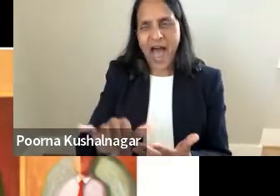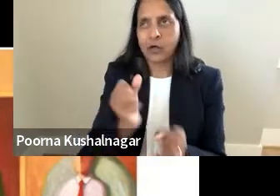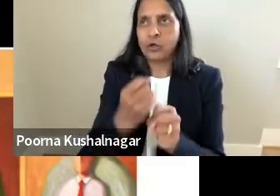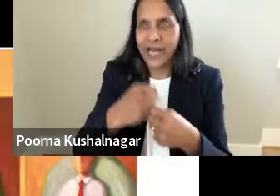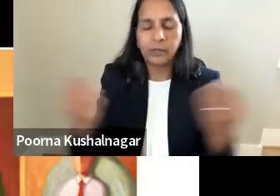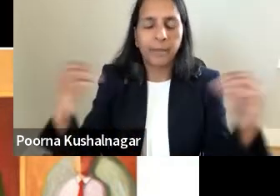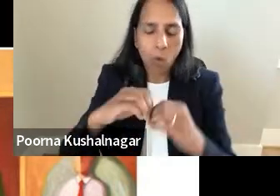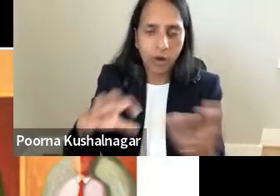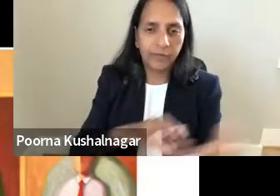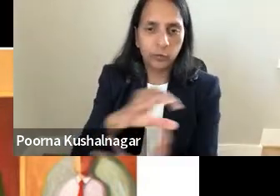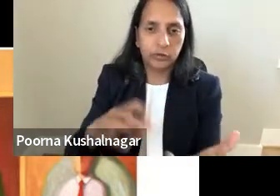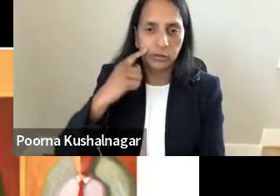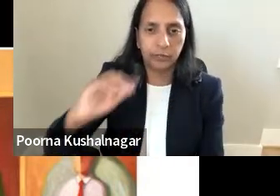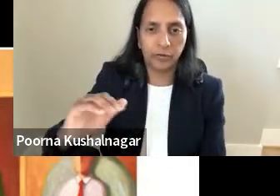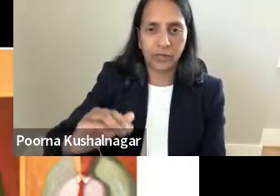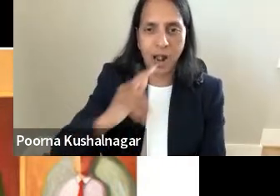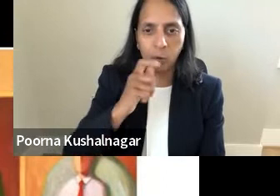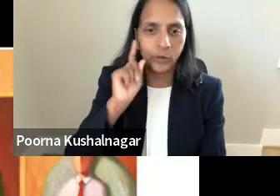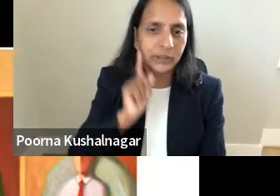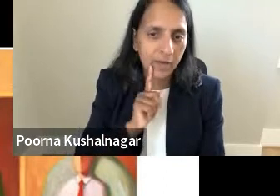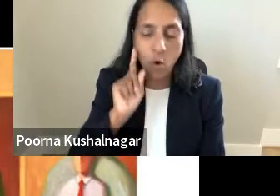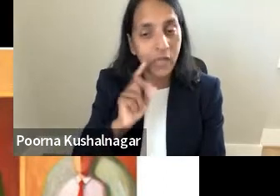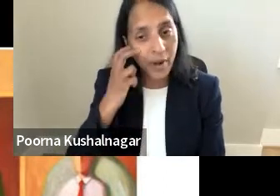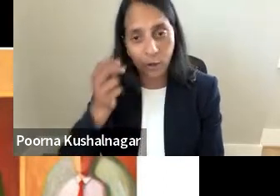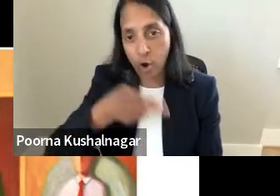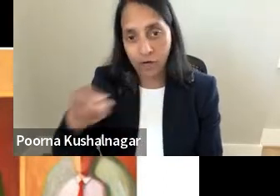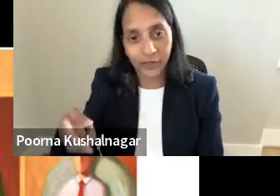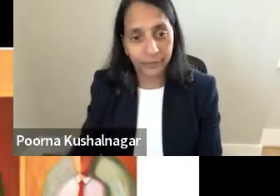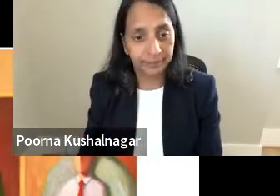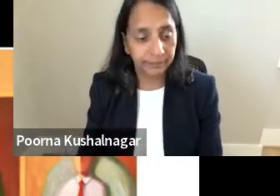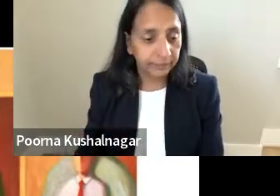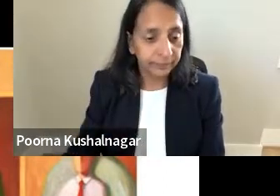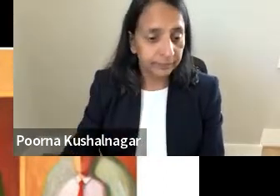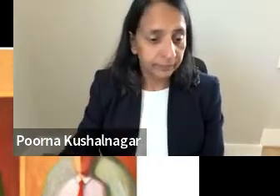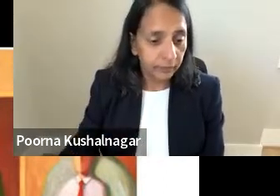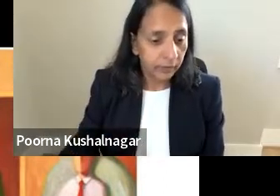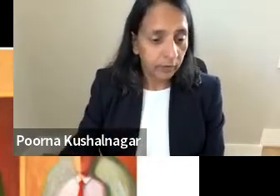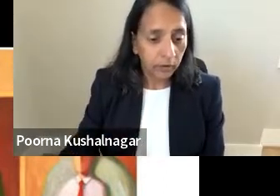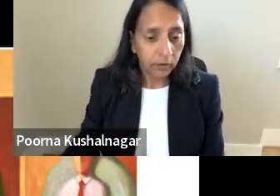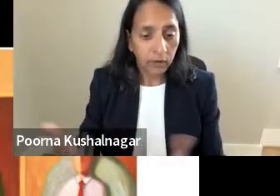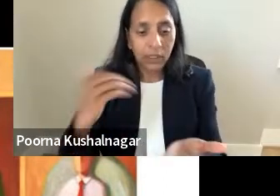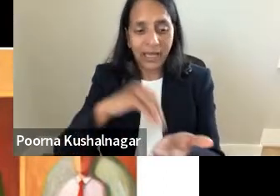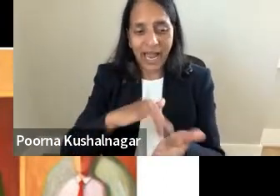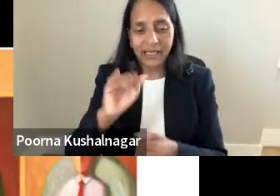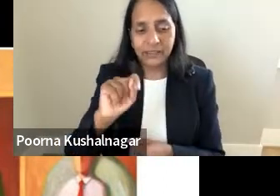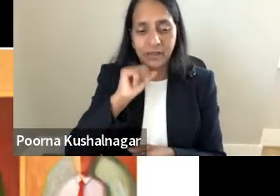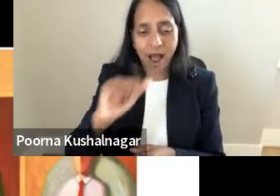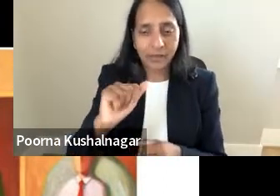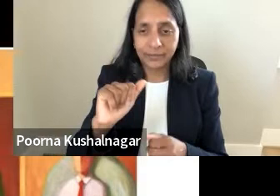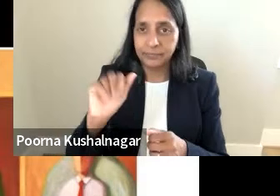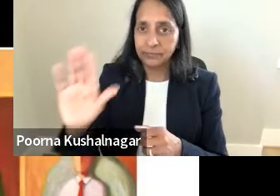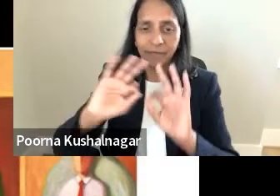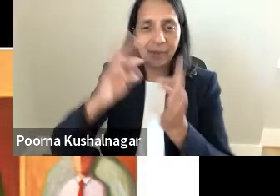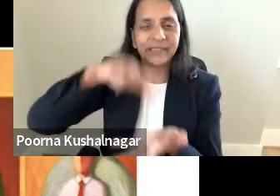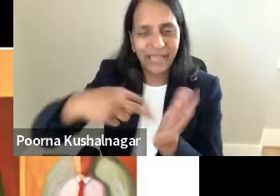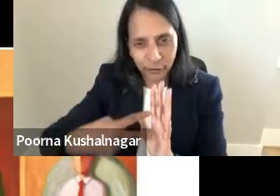polite. That creates more confusion for the child who is deaf, blind, or hard of hearing.